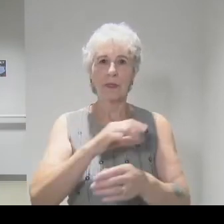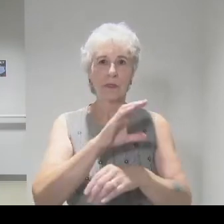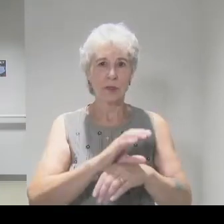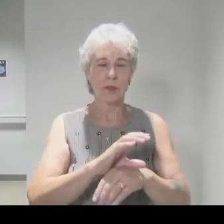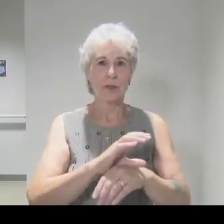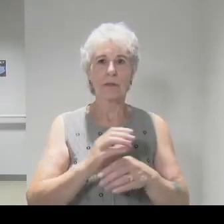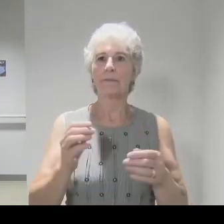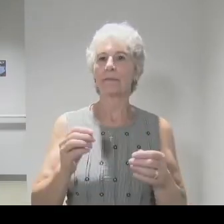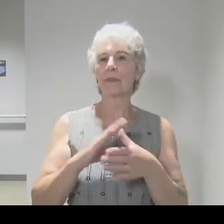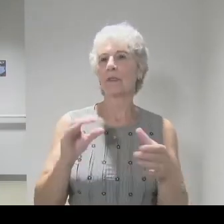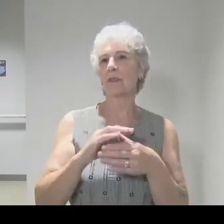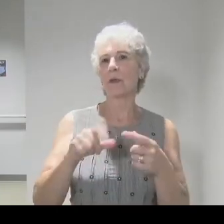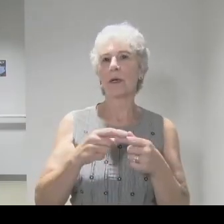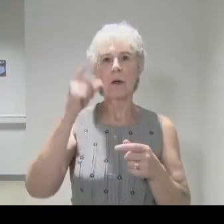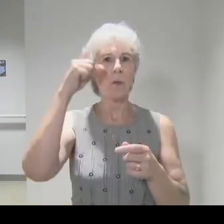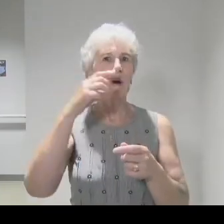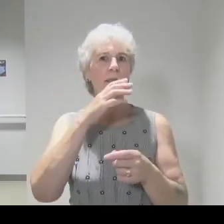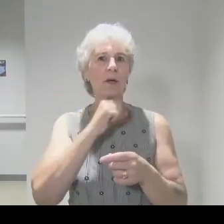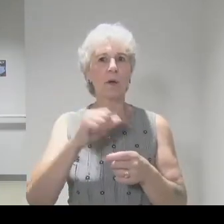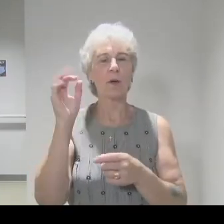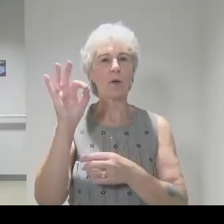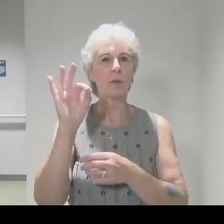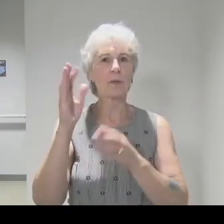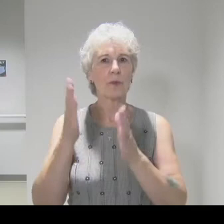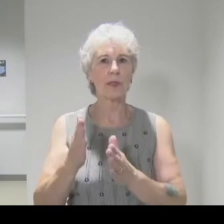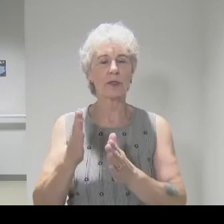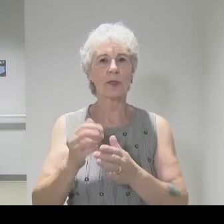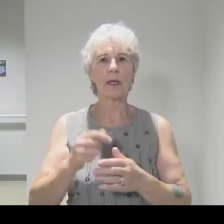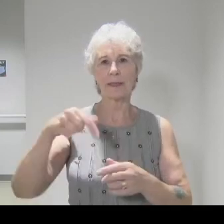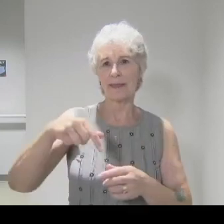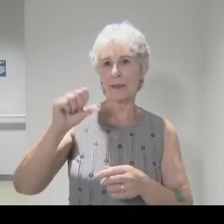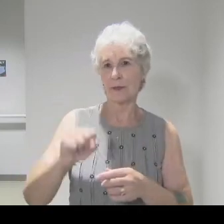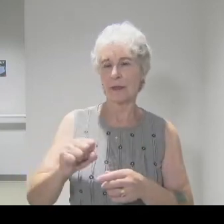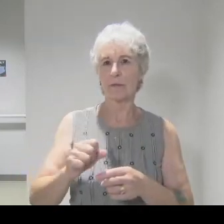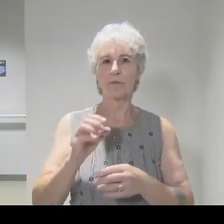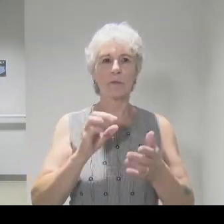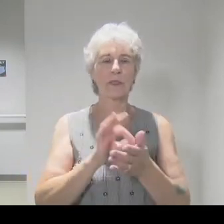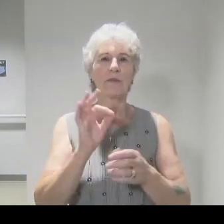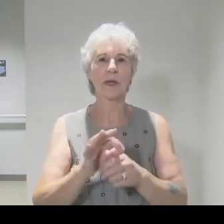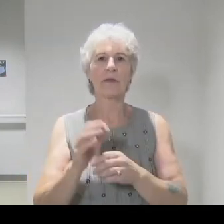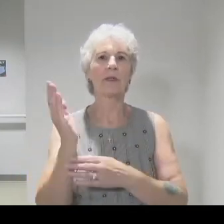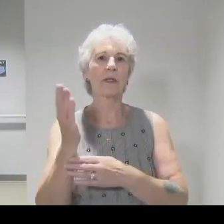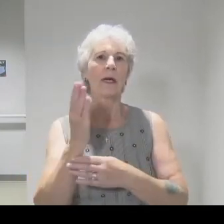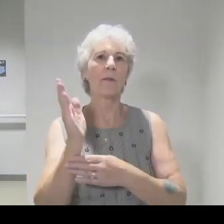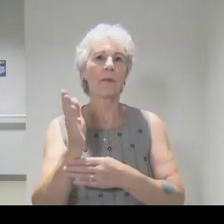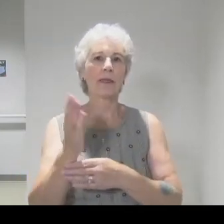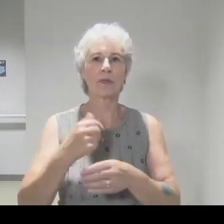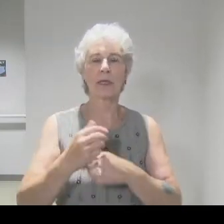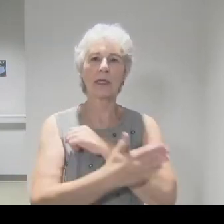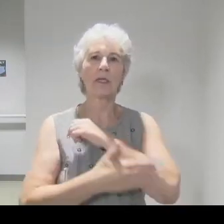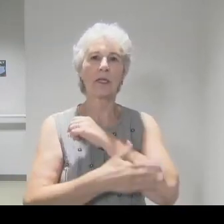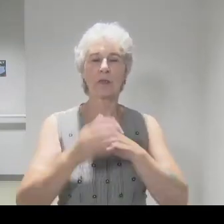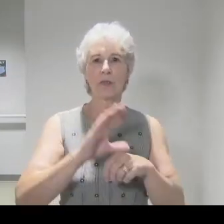There's a story of a wise old preacher from the South who faithfully pastored in a small country church. And a young man